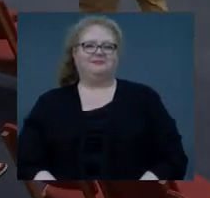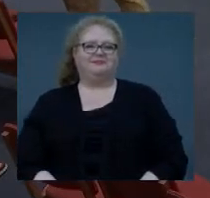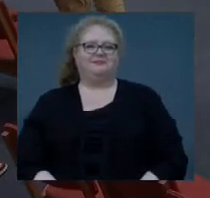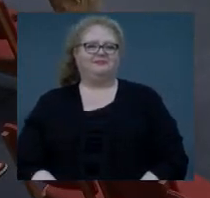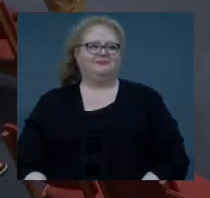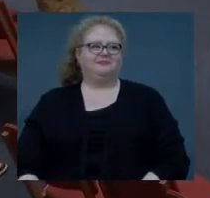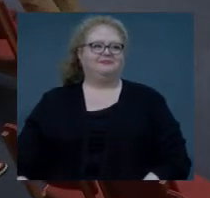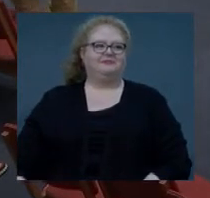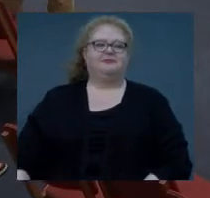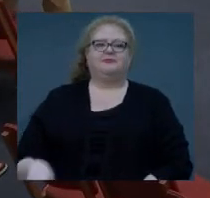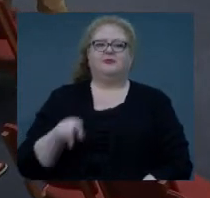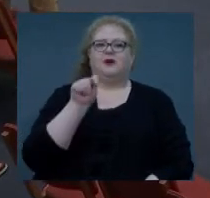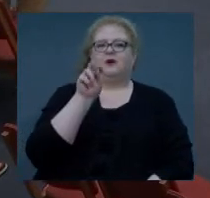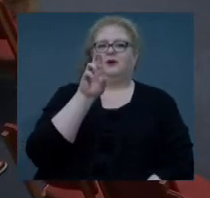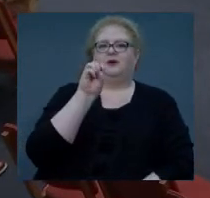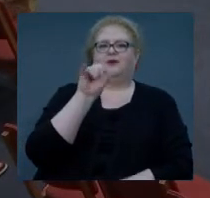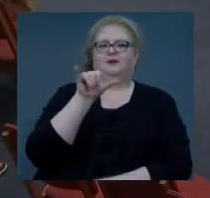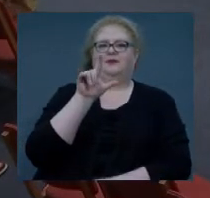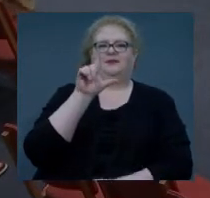Troy Leahy.